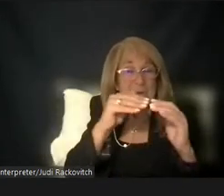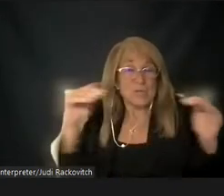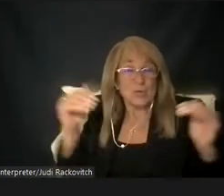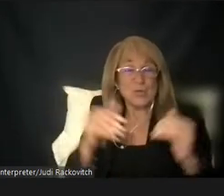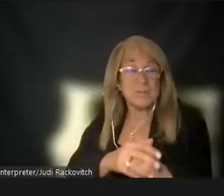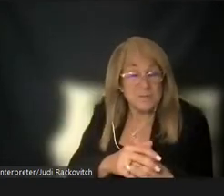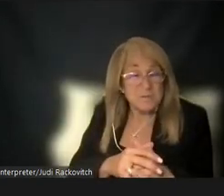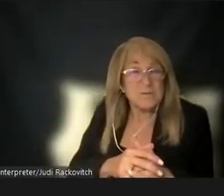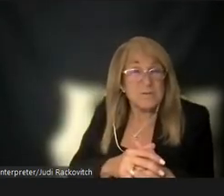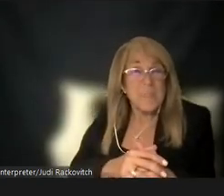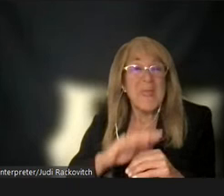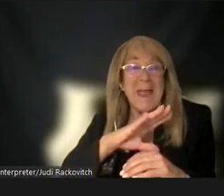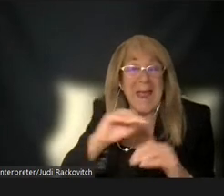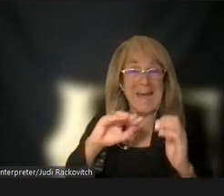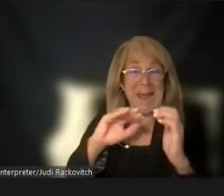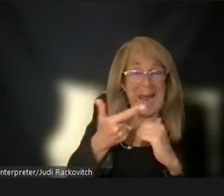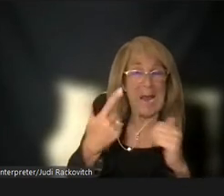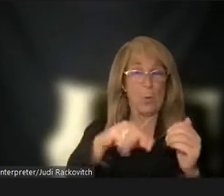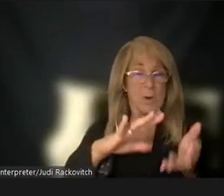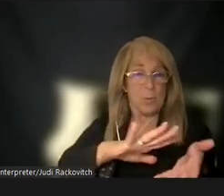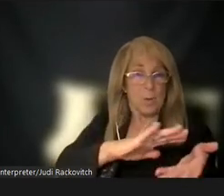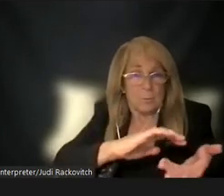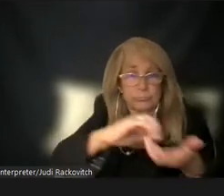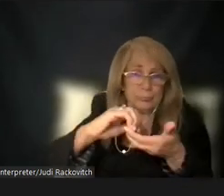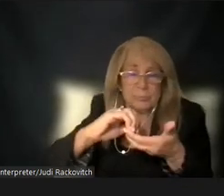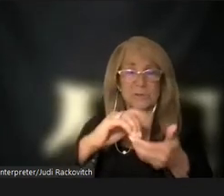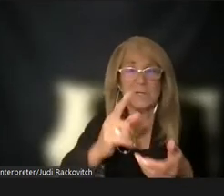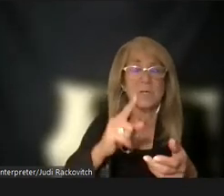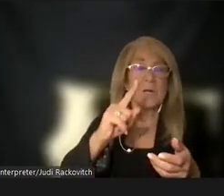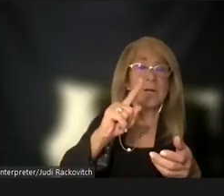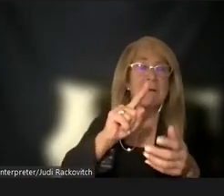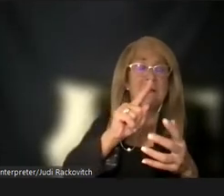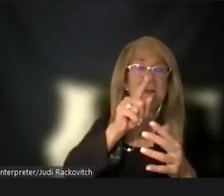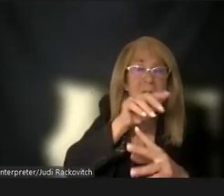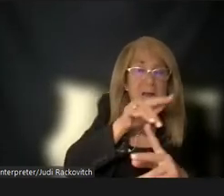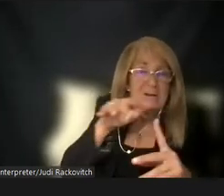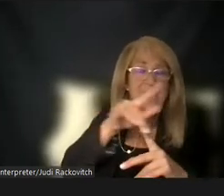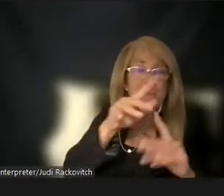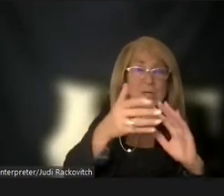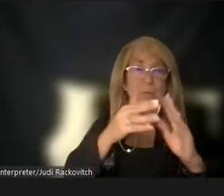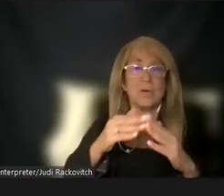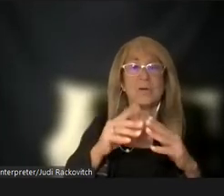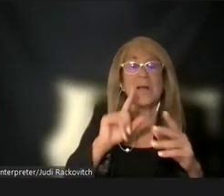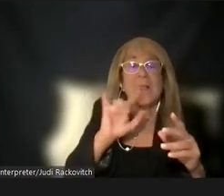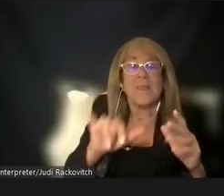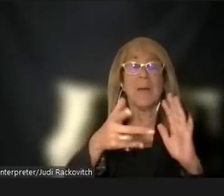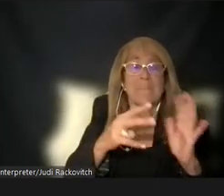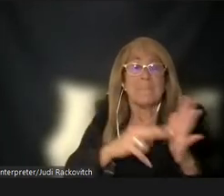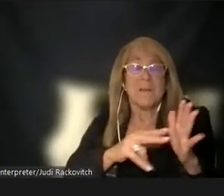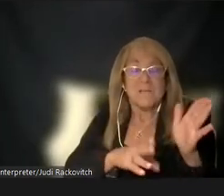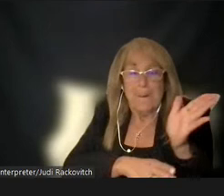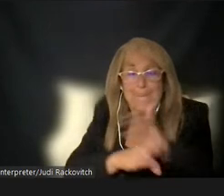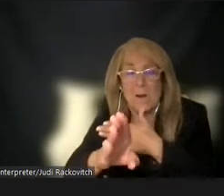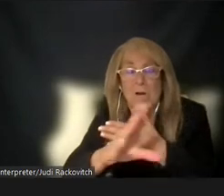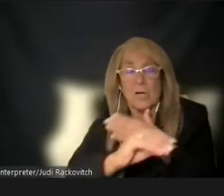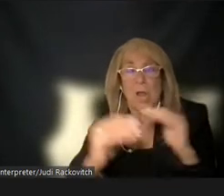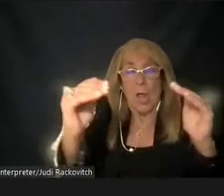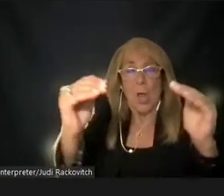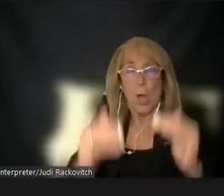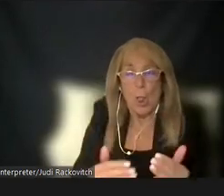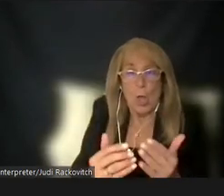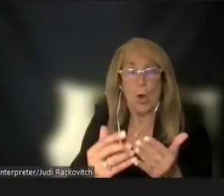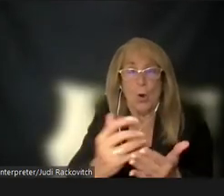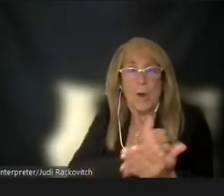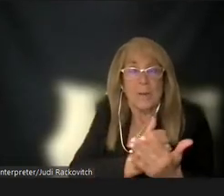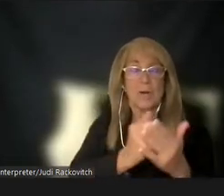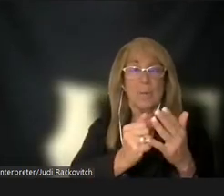environmental justice communities. The term environmental justice refers collectively to minority and low income populations within a project